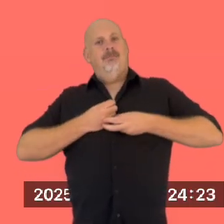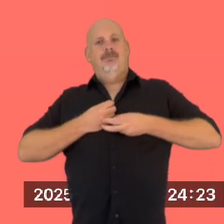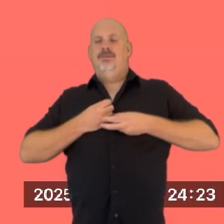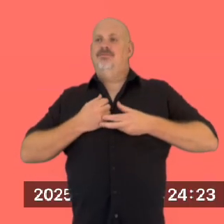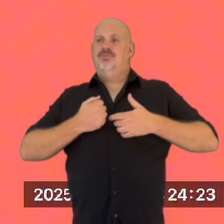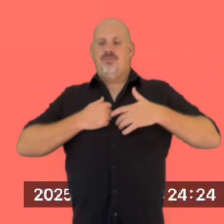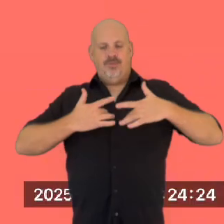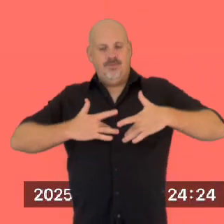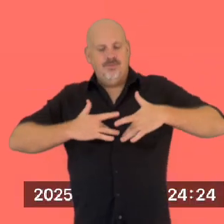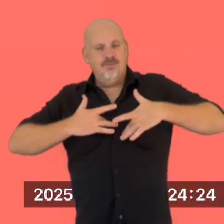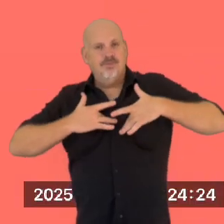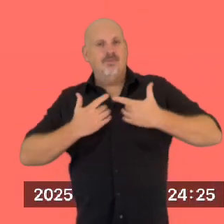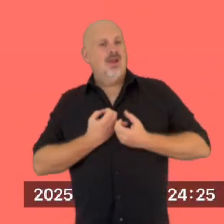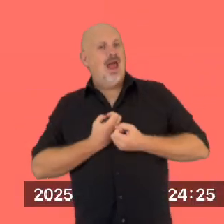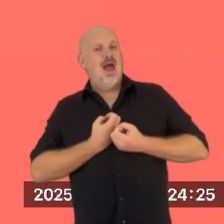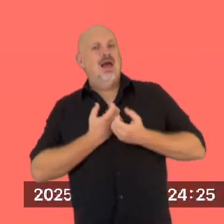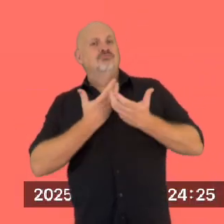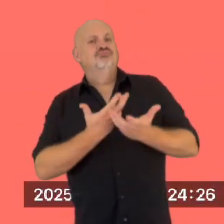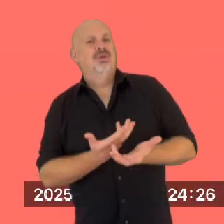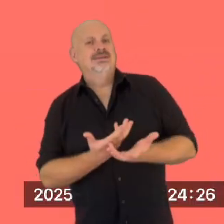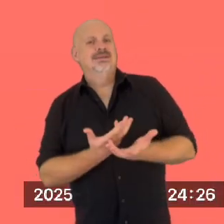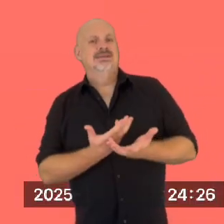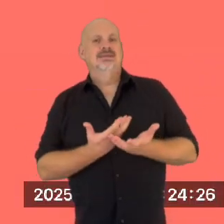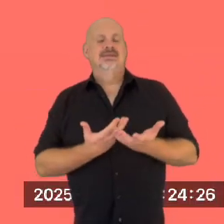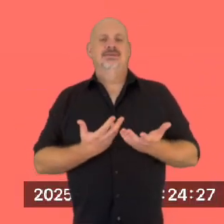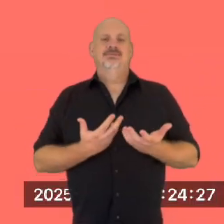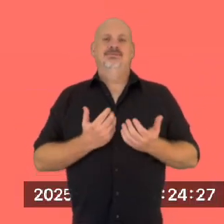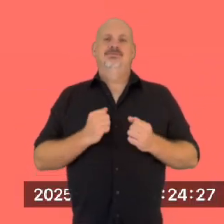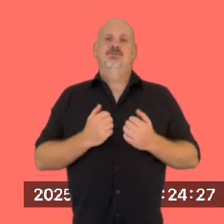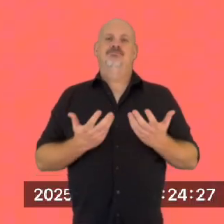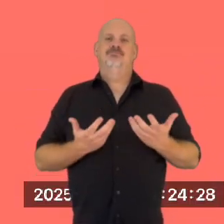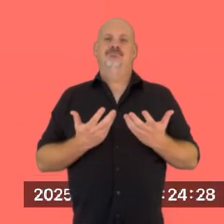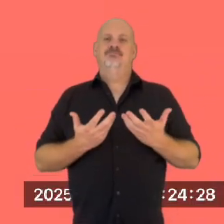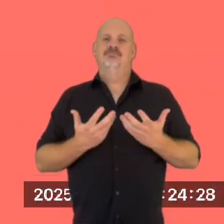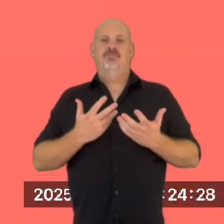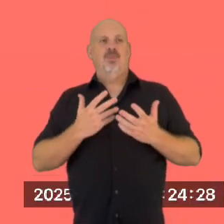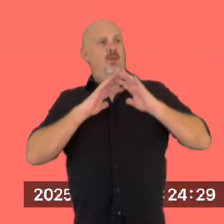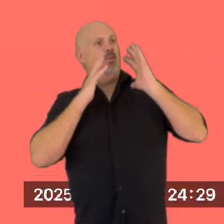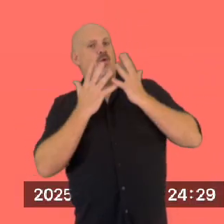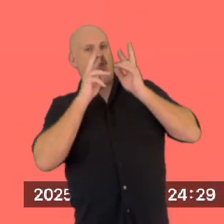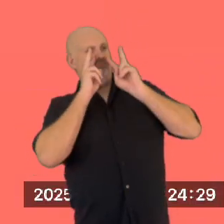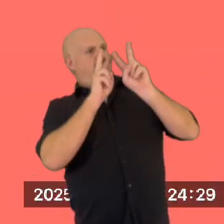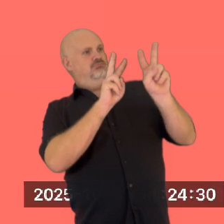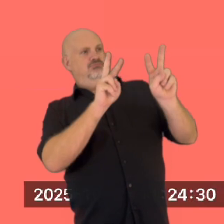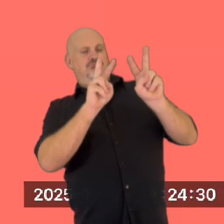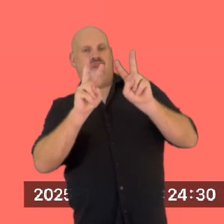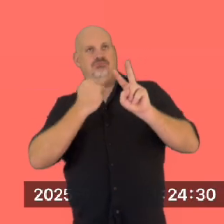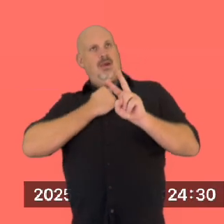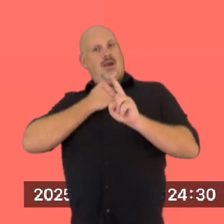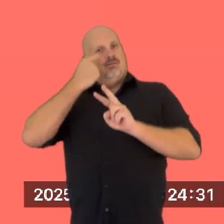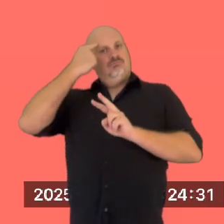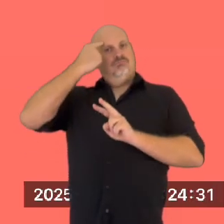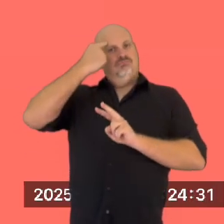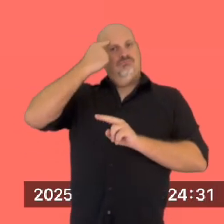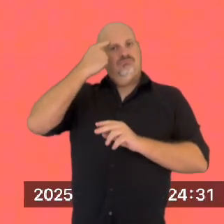It's a really super way of expressing your viewpoint, your own